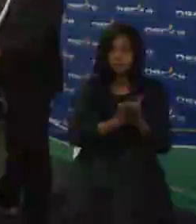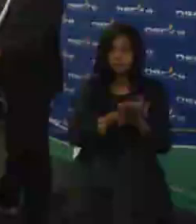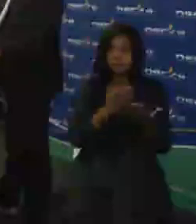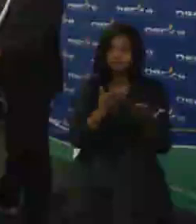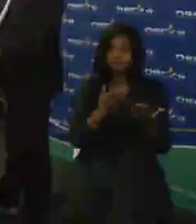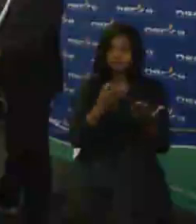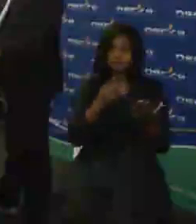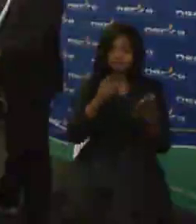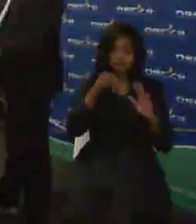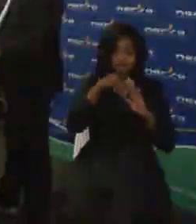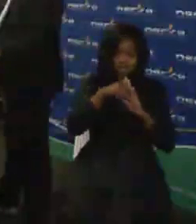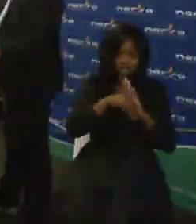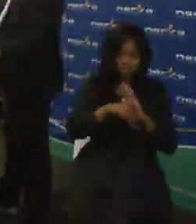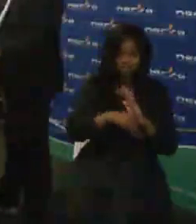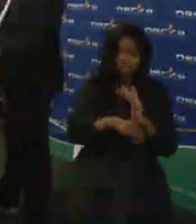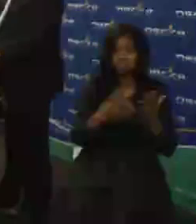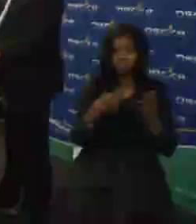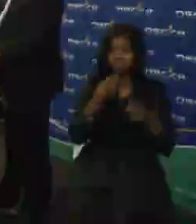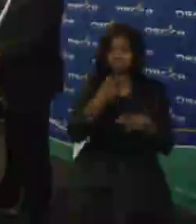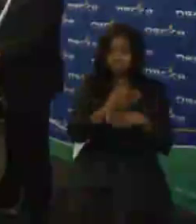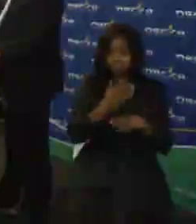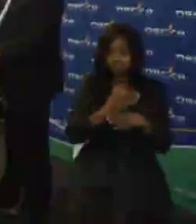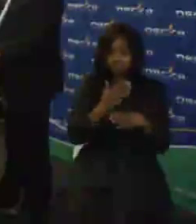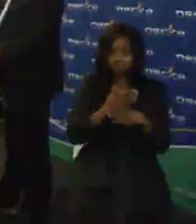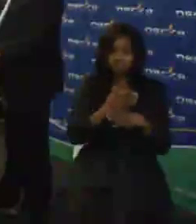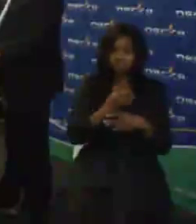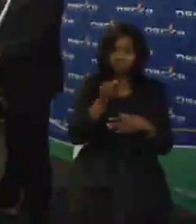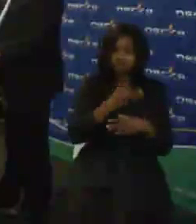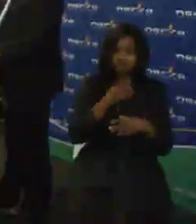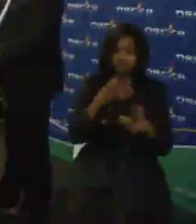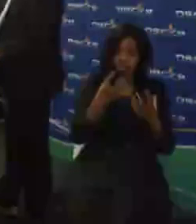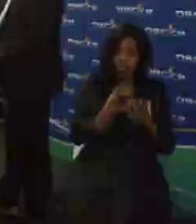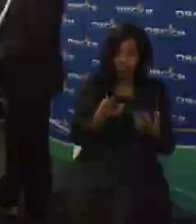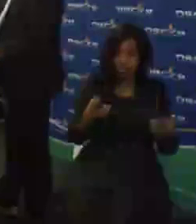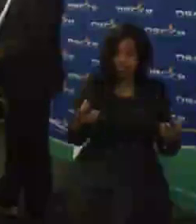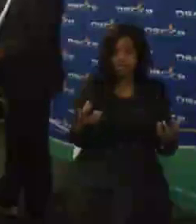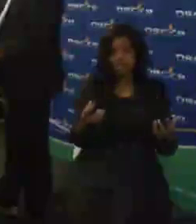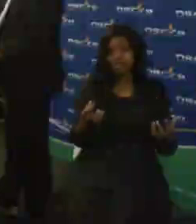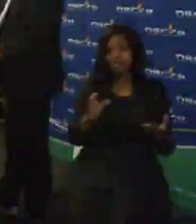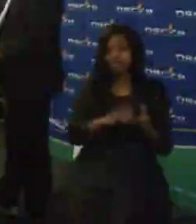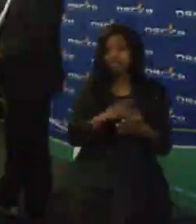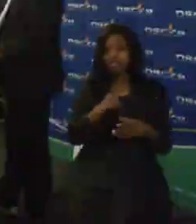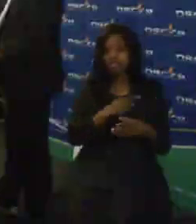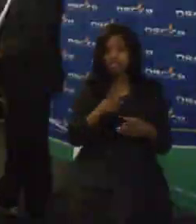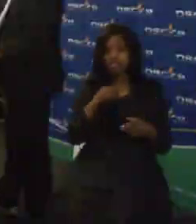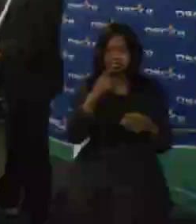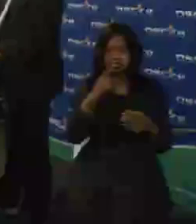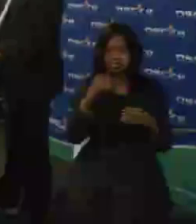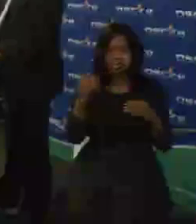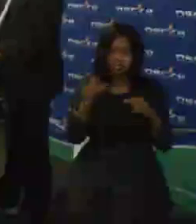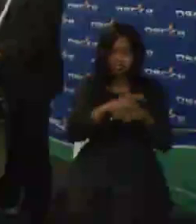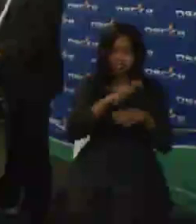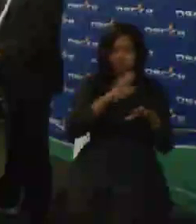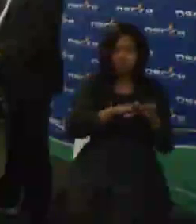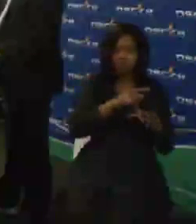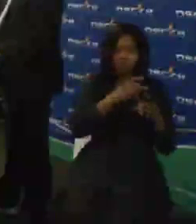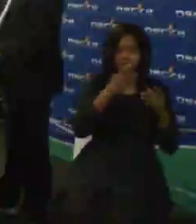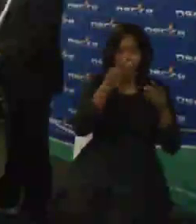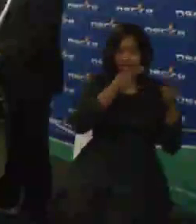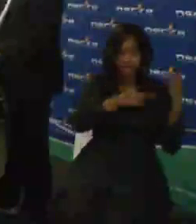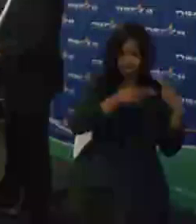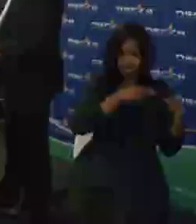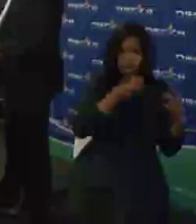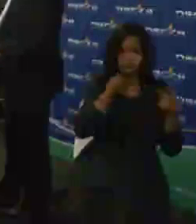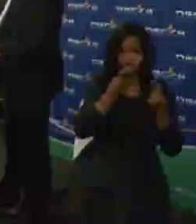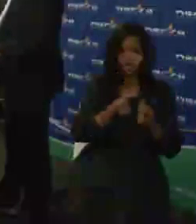and your depreciation is a function of your assets, and this is now reflected on a historic cost basis